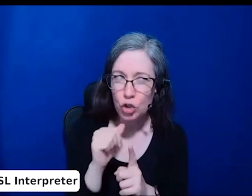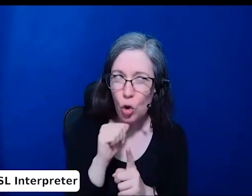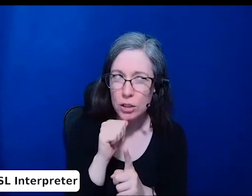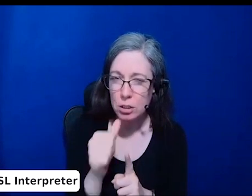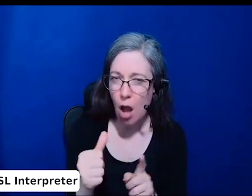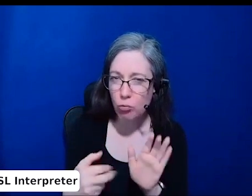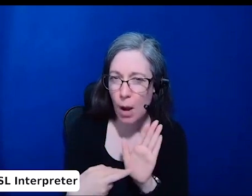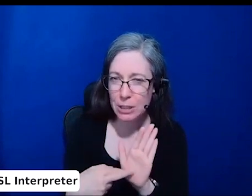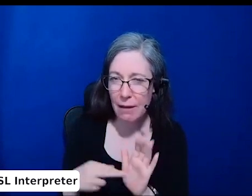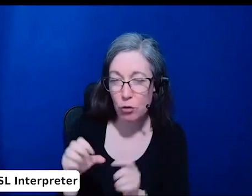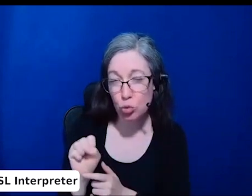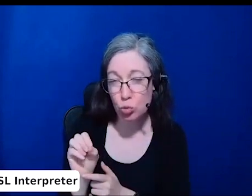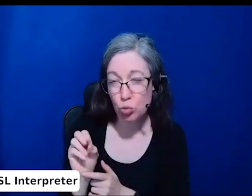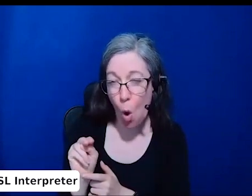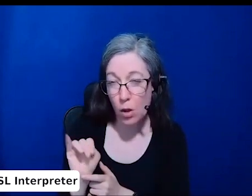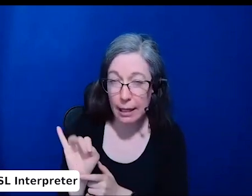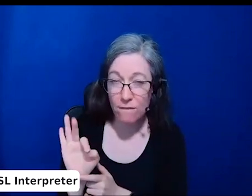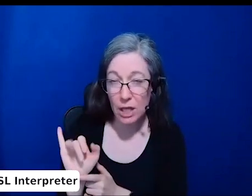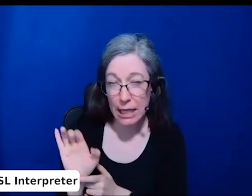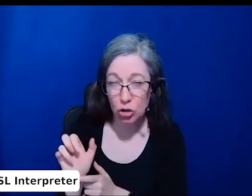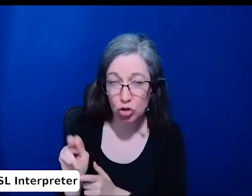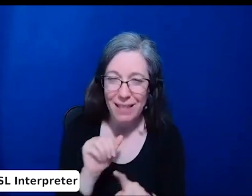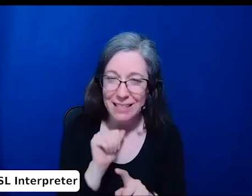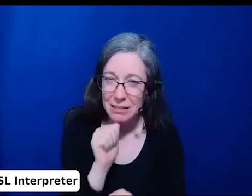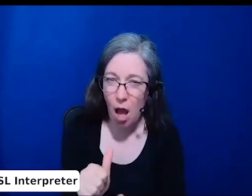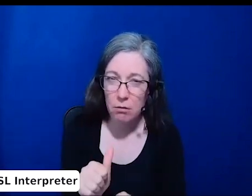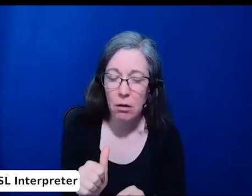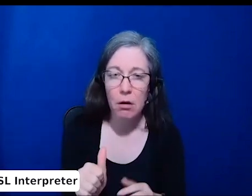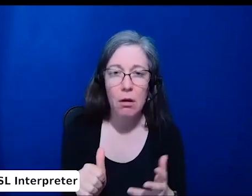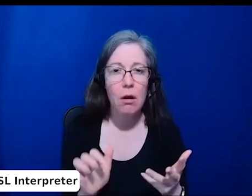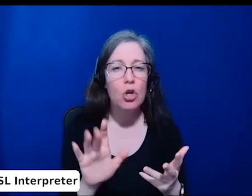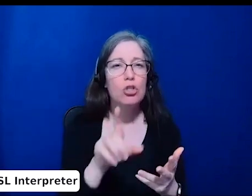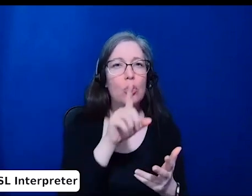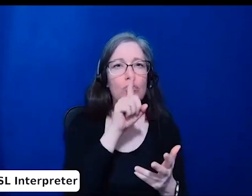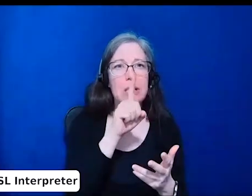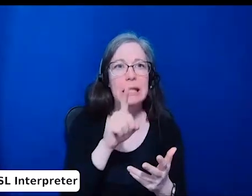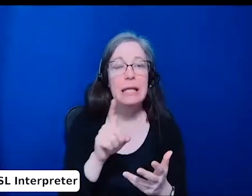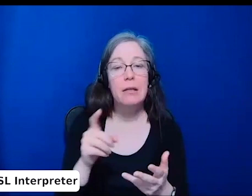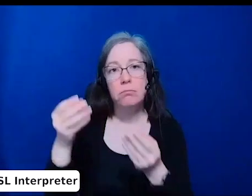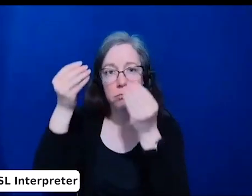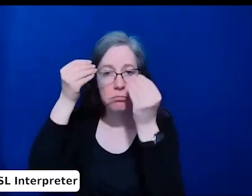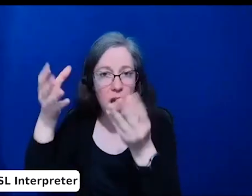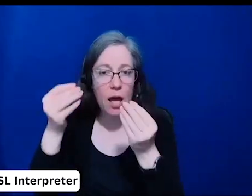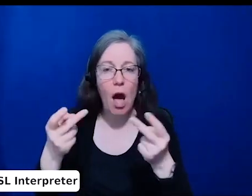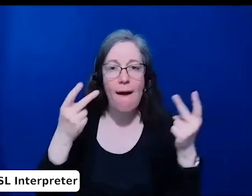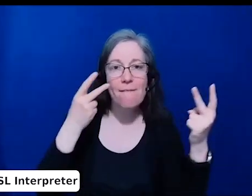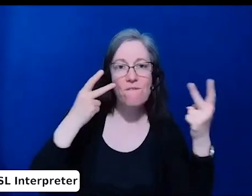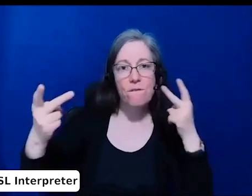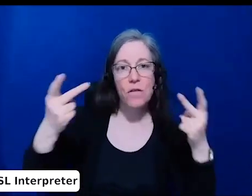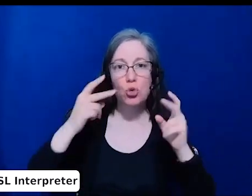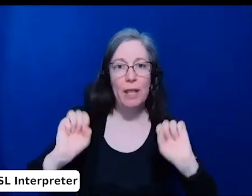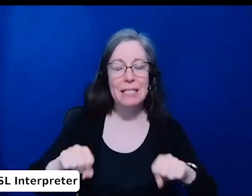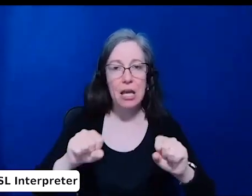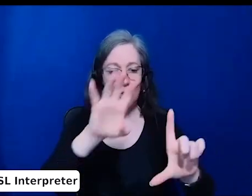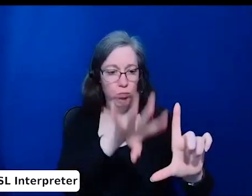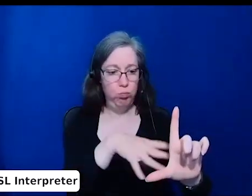Now, why would we want to sonify data? This is already data visualization is already a fairly robust field.